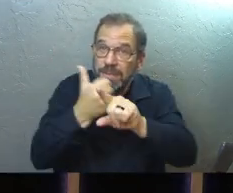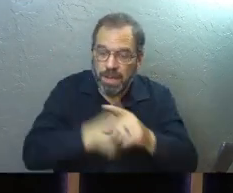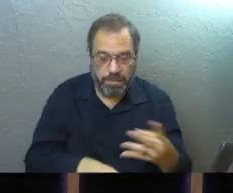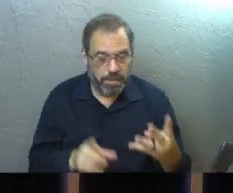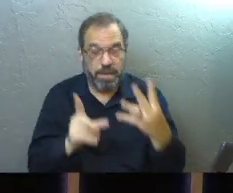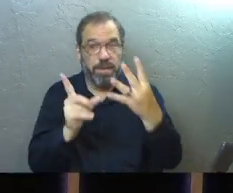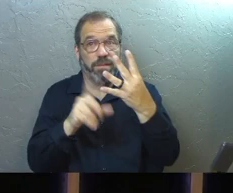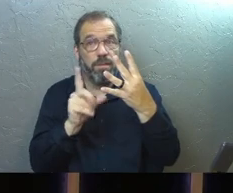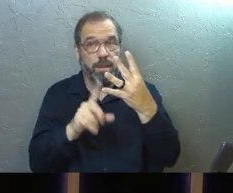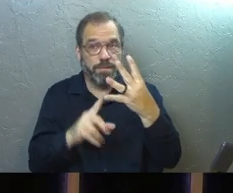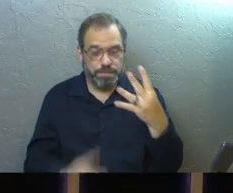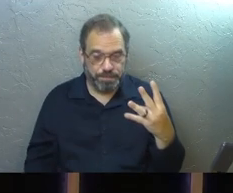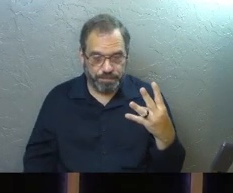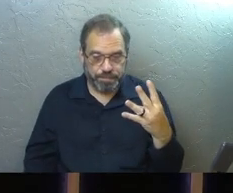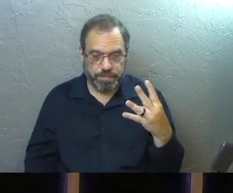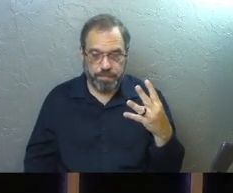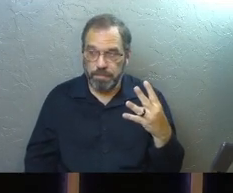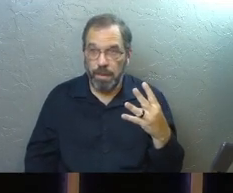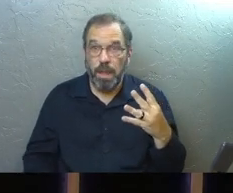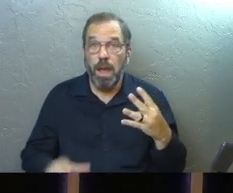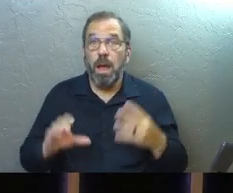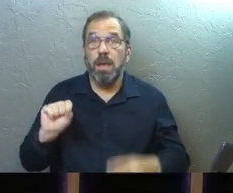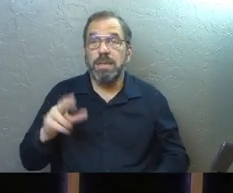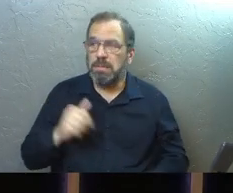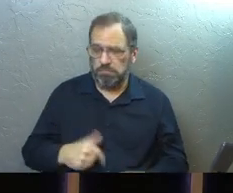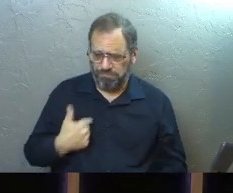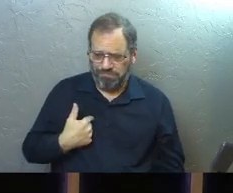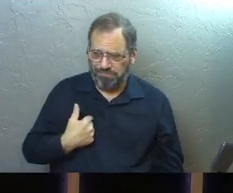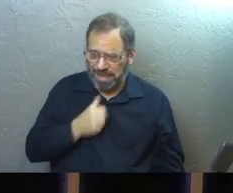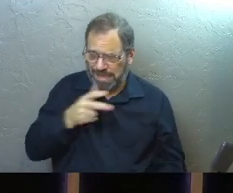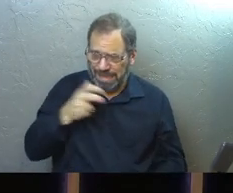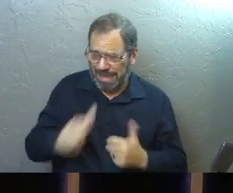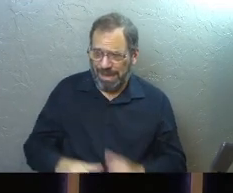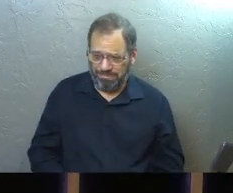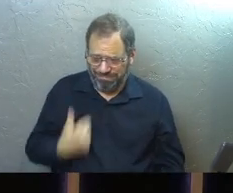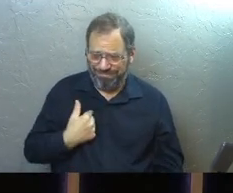Number four, she says, I didn't laugh.